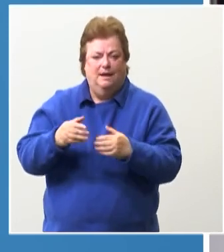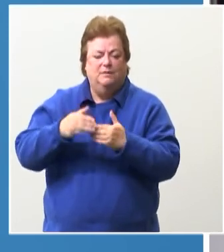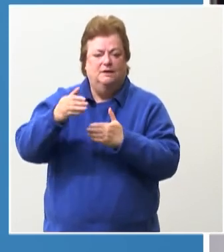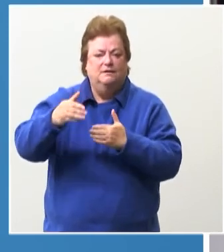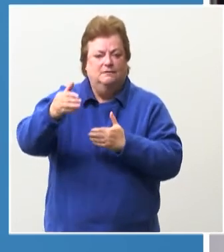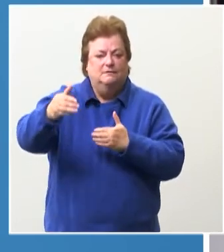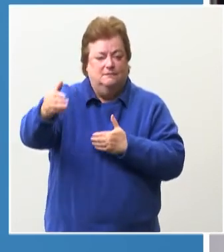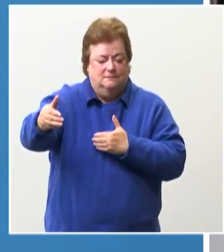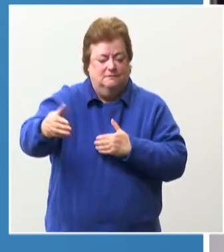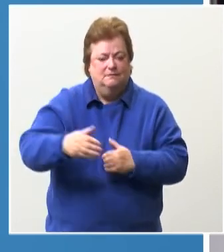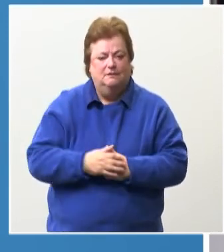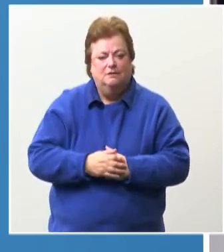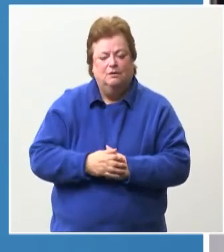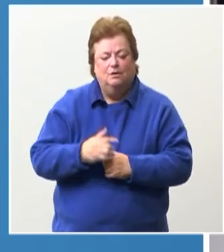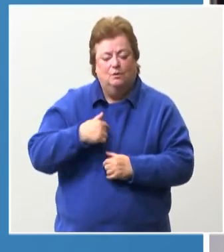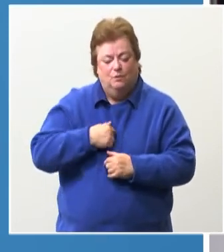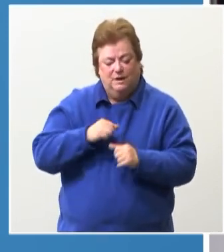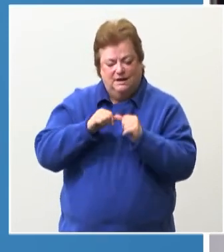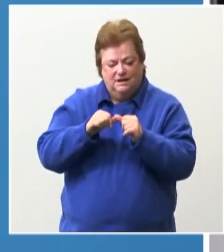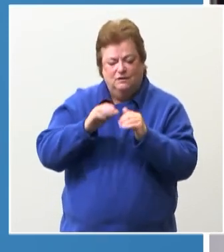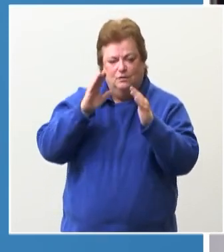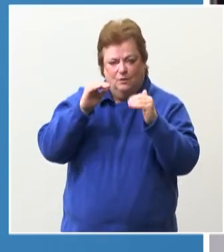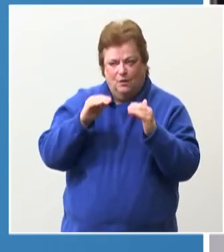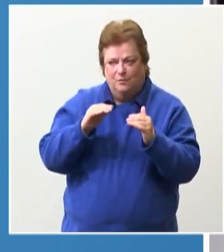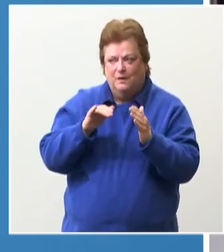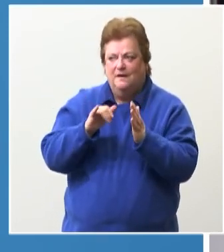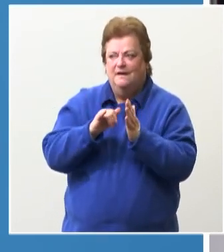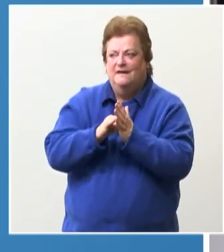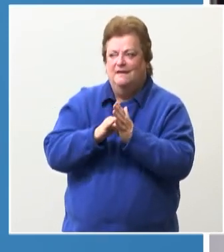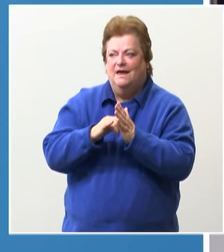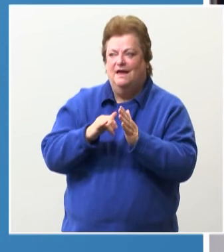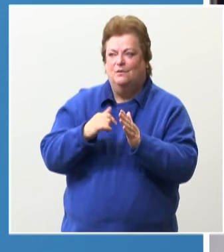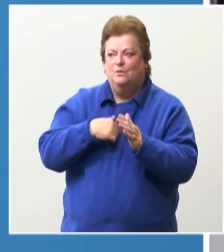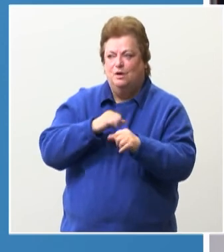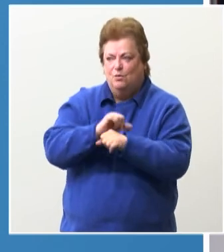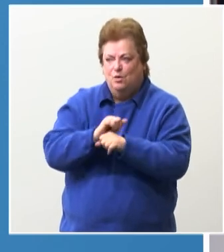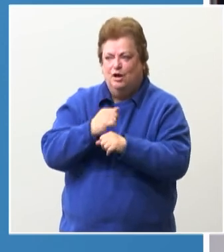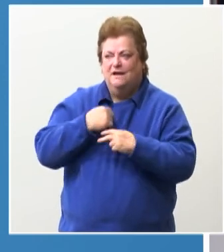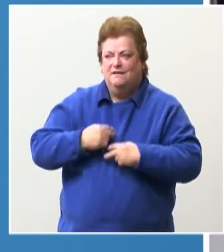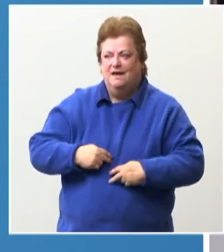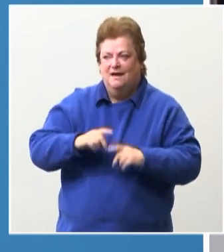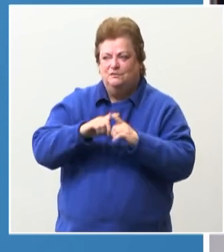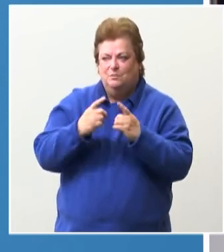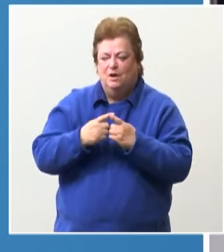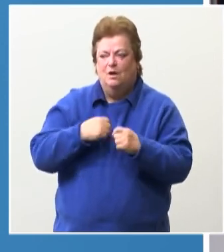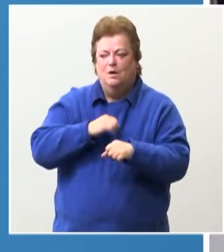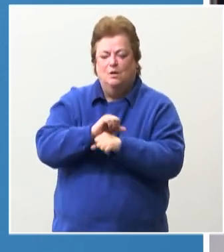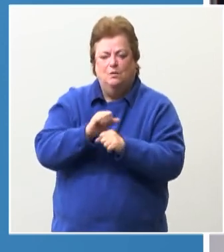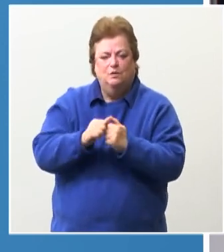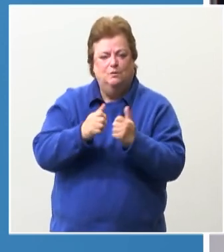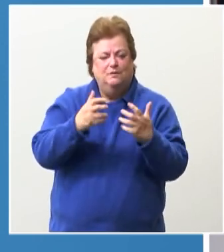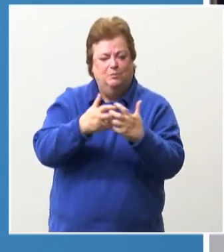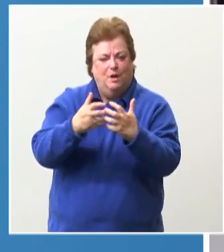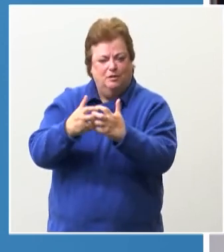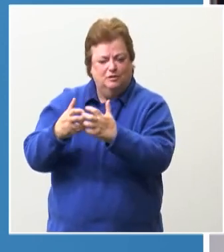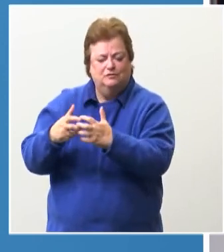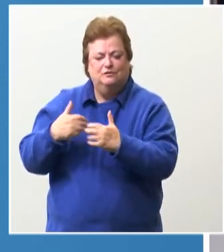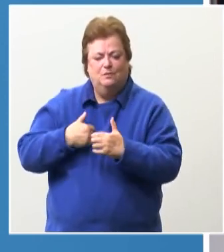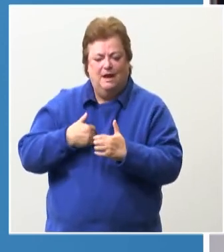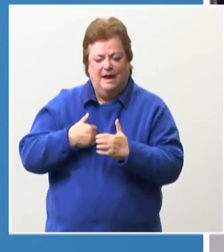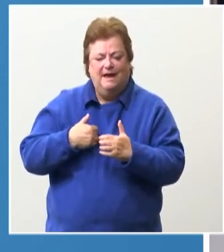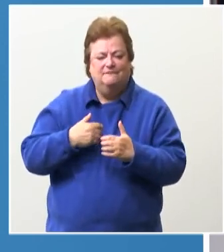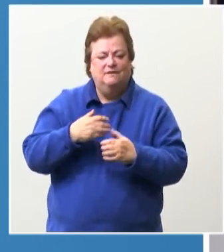We continue to hold several clinics each week at the health department, and we continue to work with partners to hold additional clinics